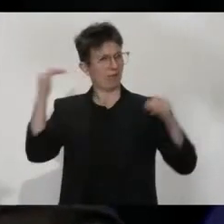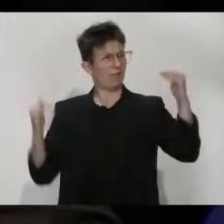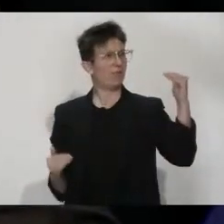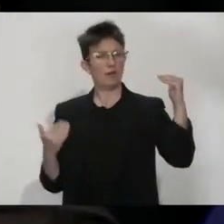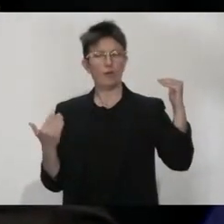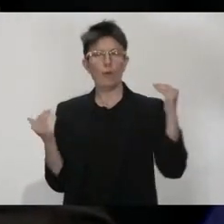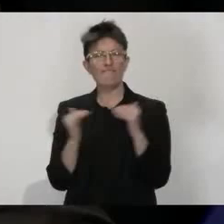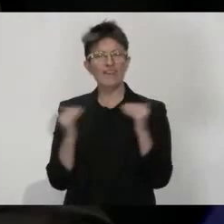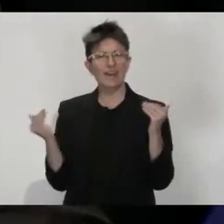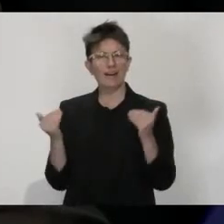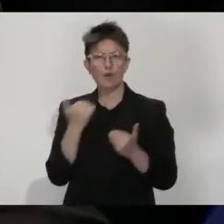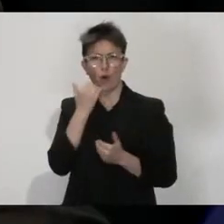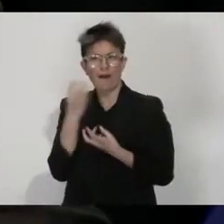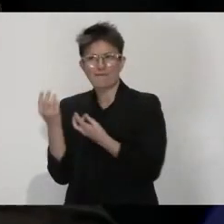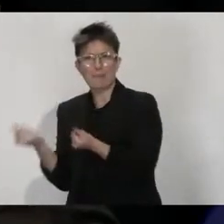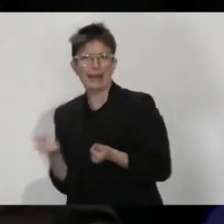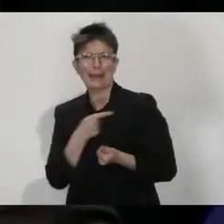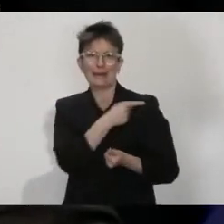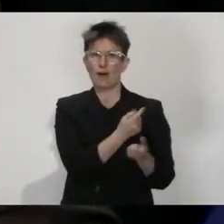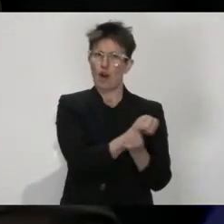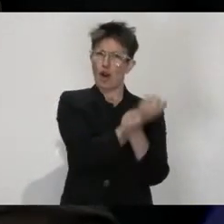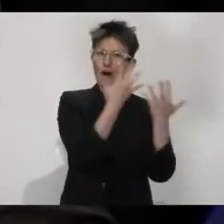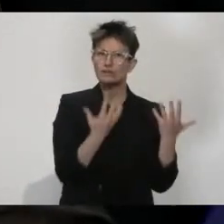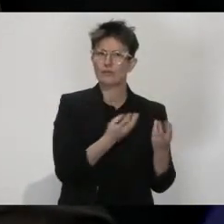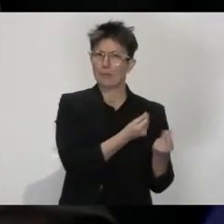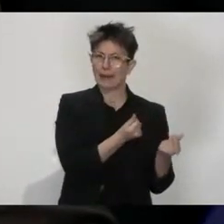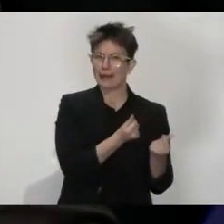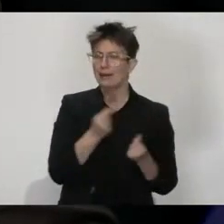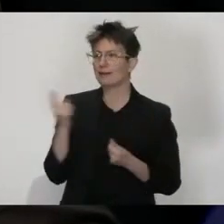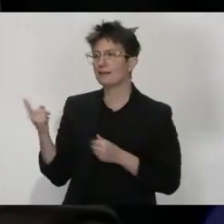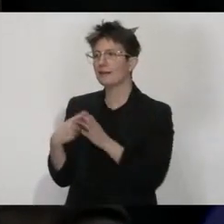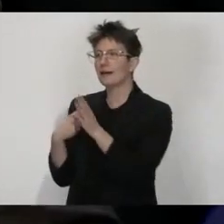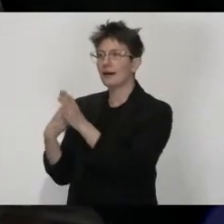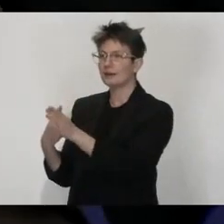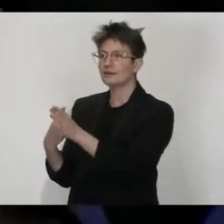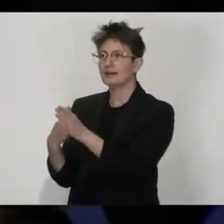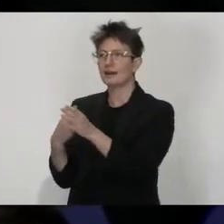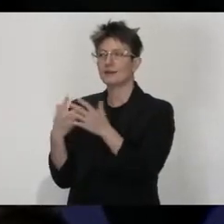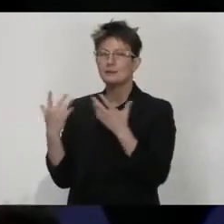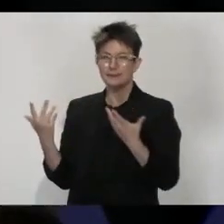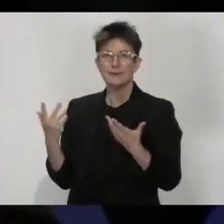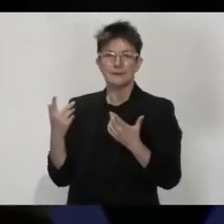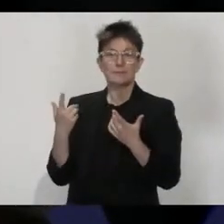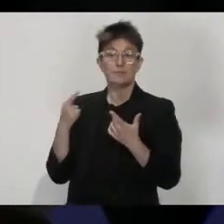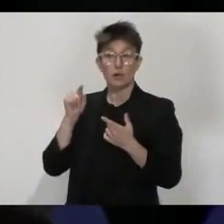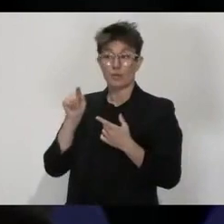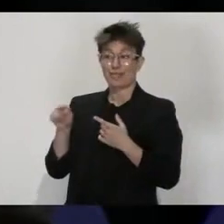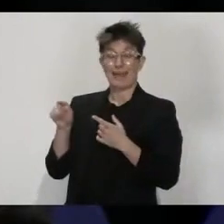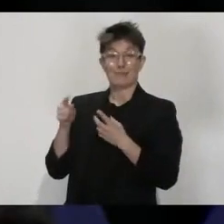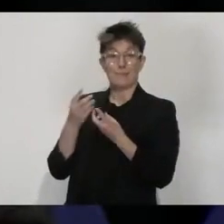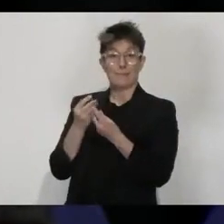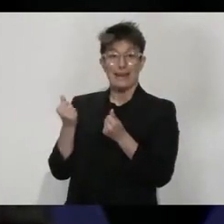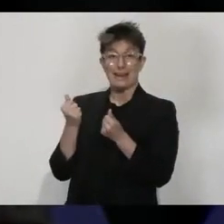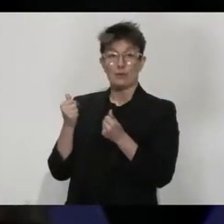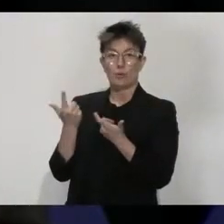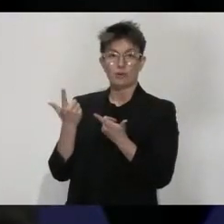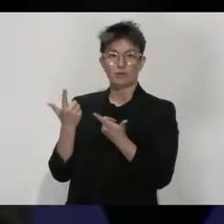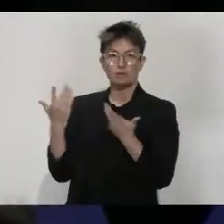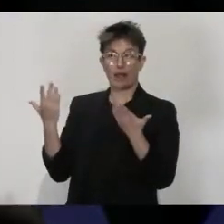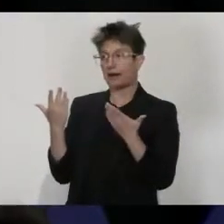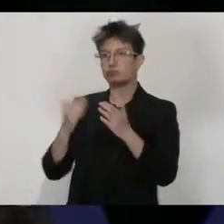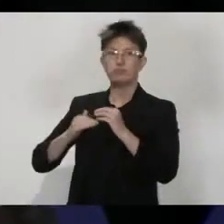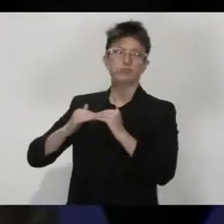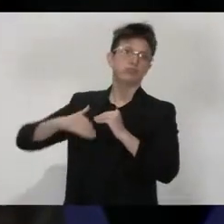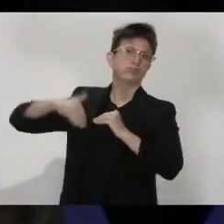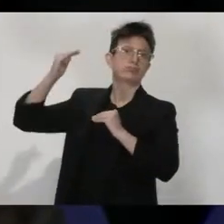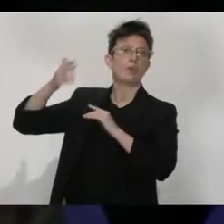are investing heavily. That is a record level of investment. Included within that was the extra $400 million that's gone in across